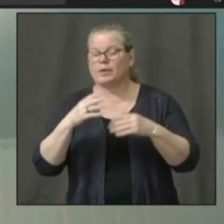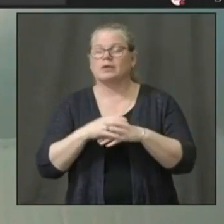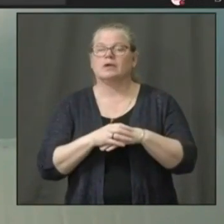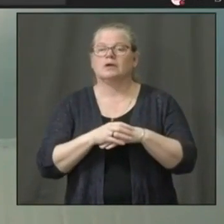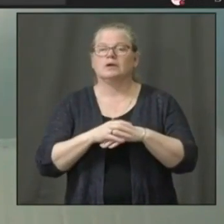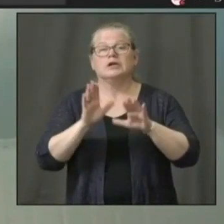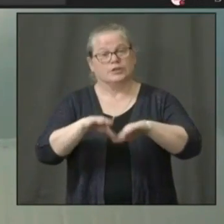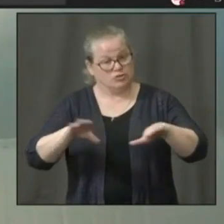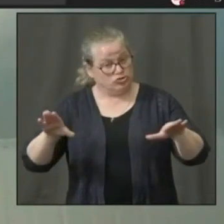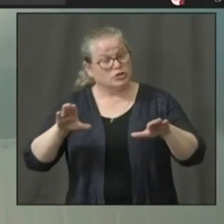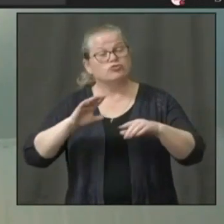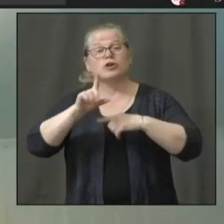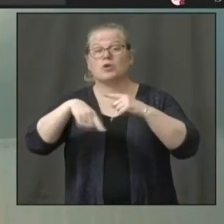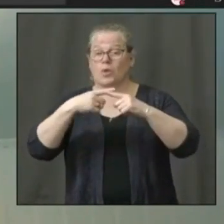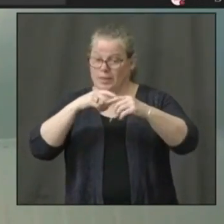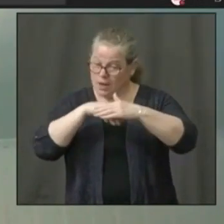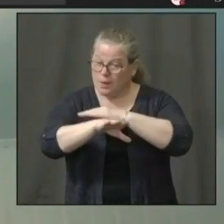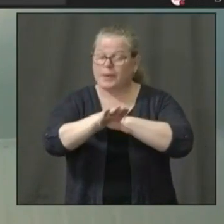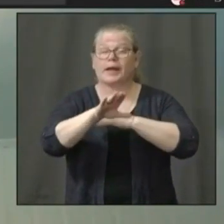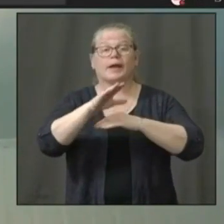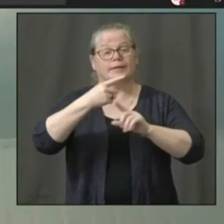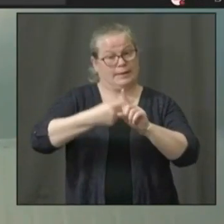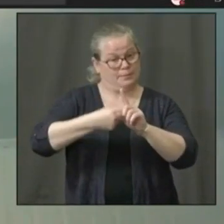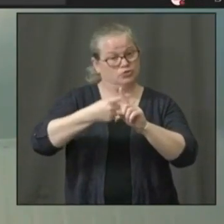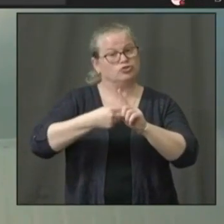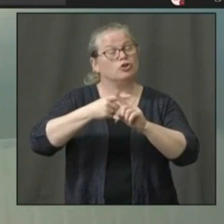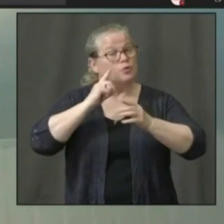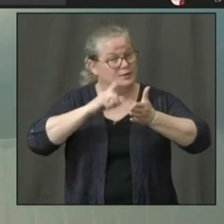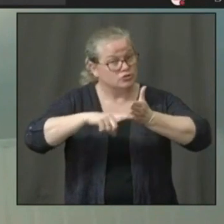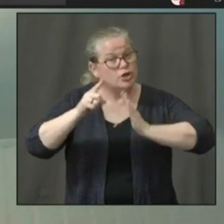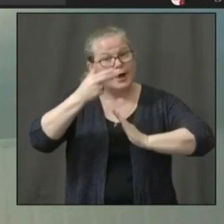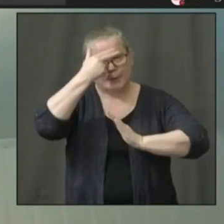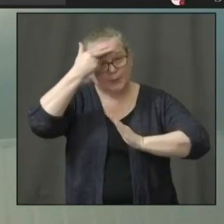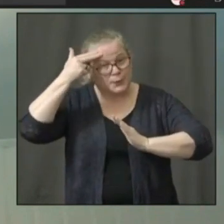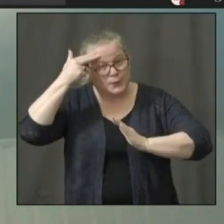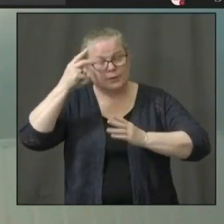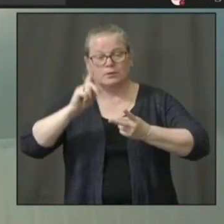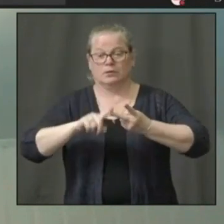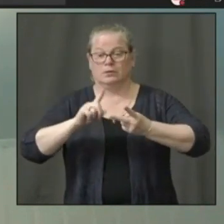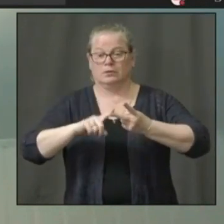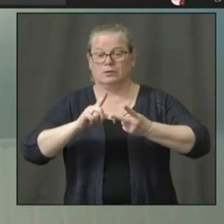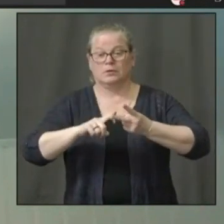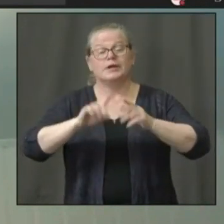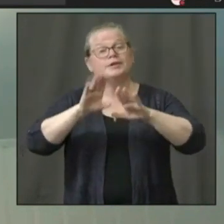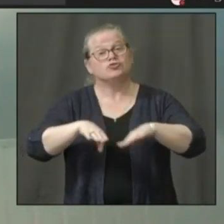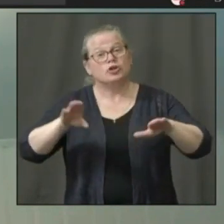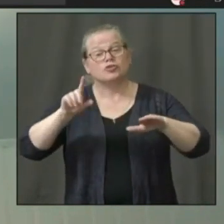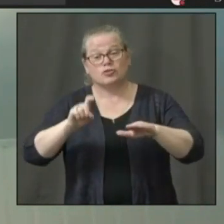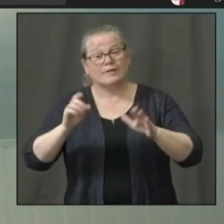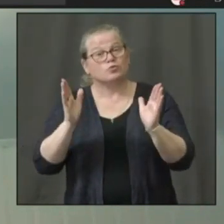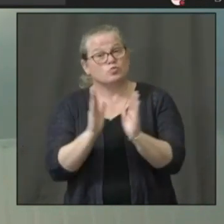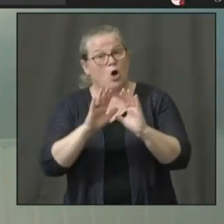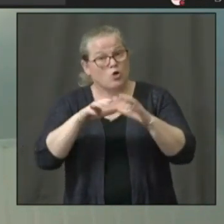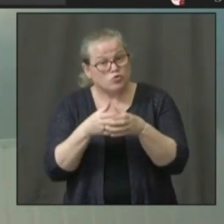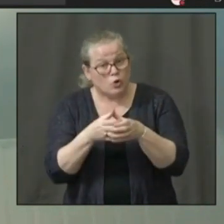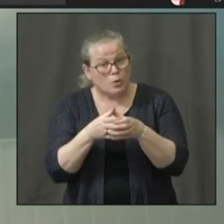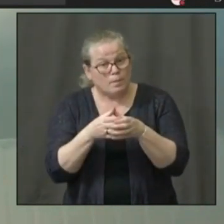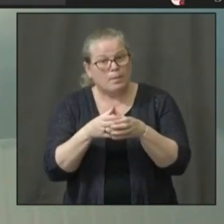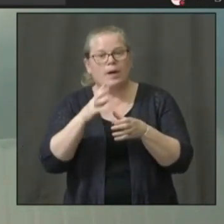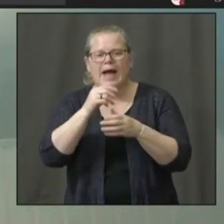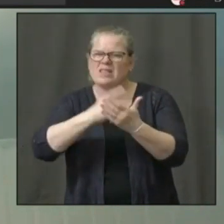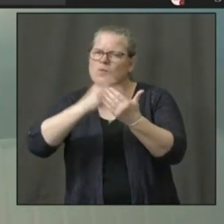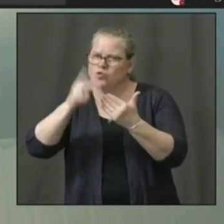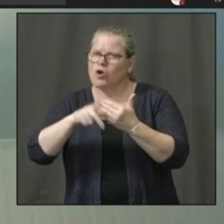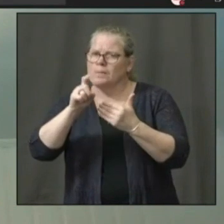children are screened on the way in for temperature. They need to stay in small groups, and we've required small